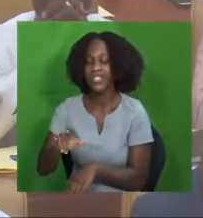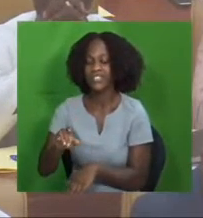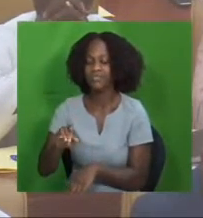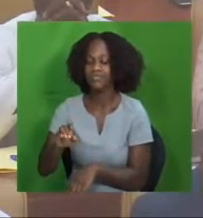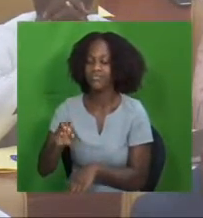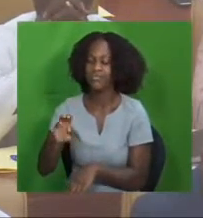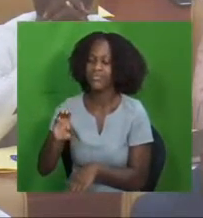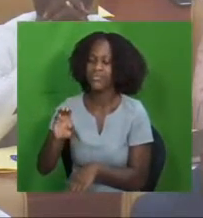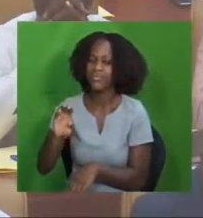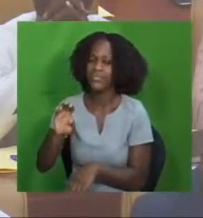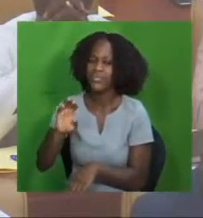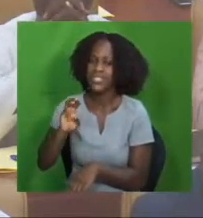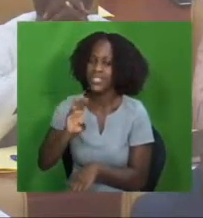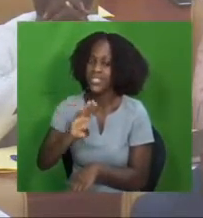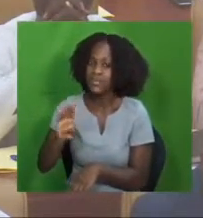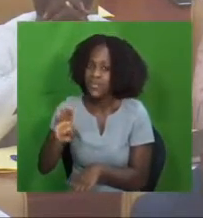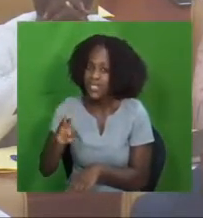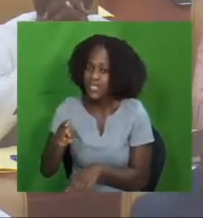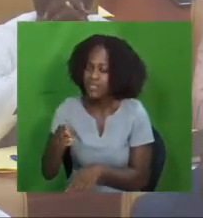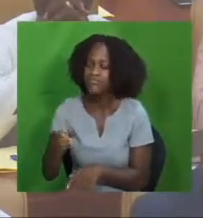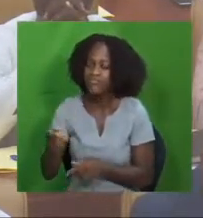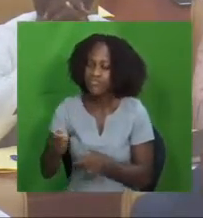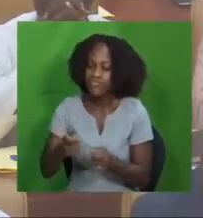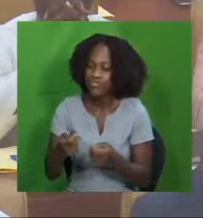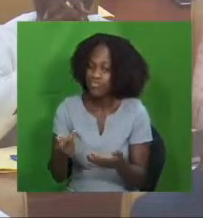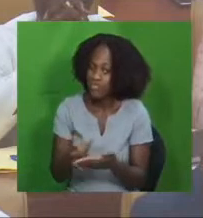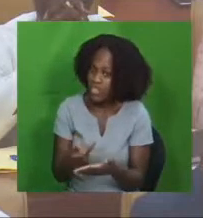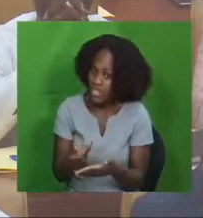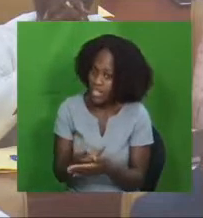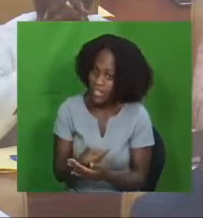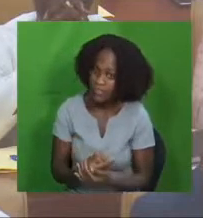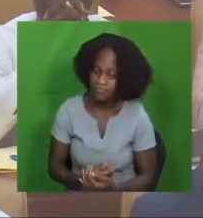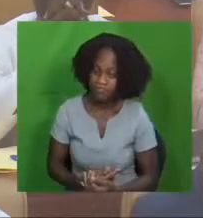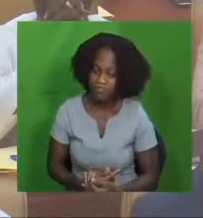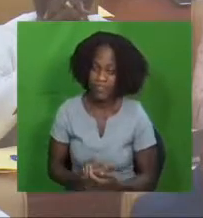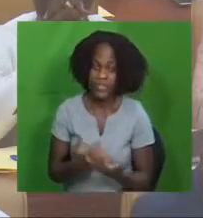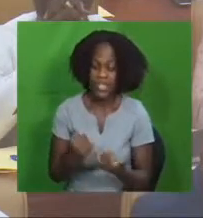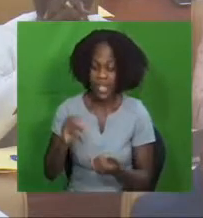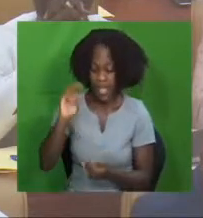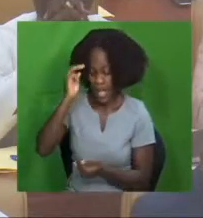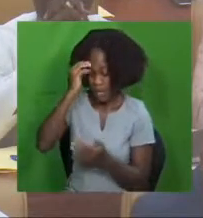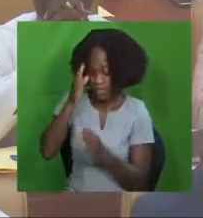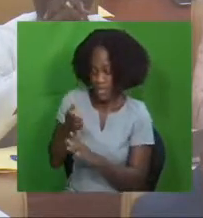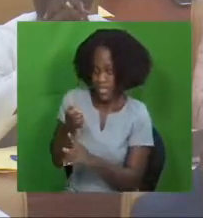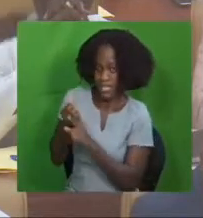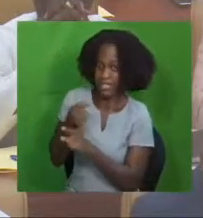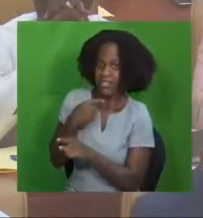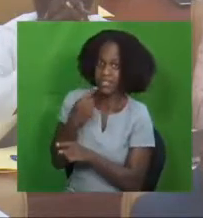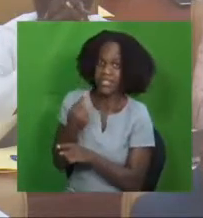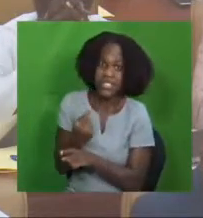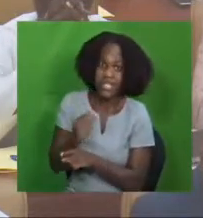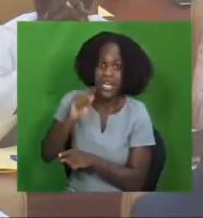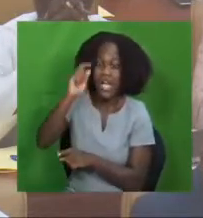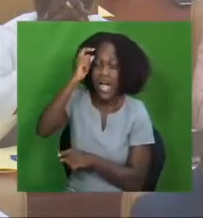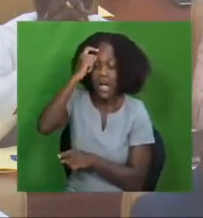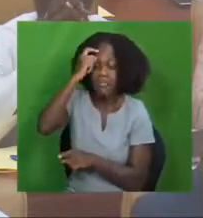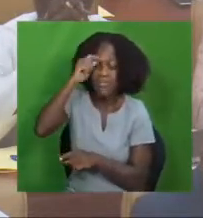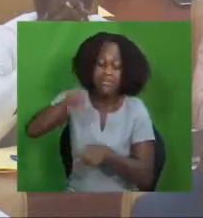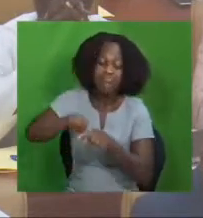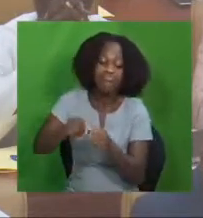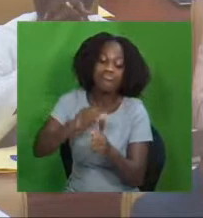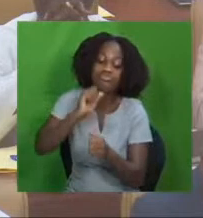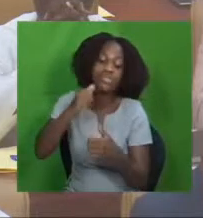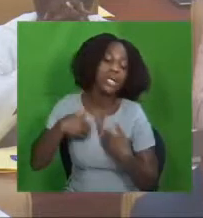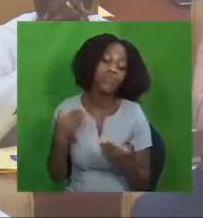run. Mr. Speaker, we have come to a point where the minister himself says that government is broke.